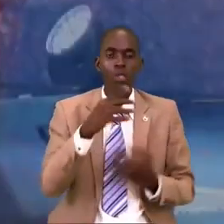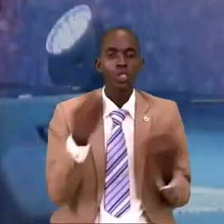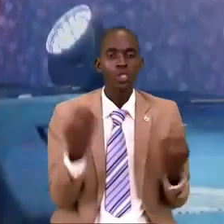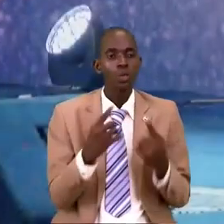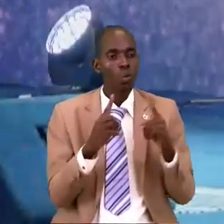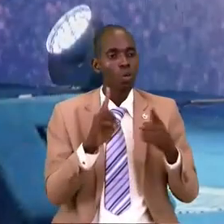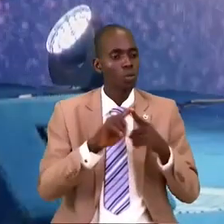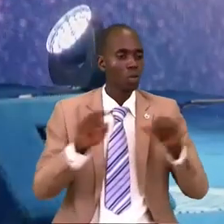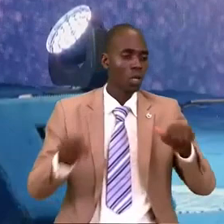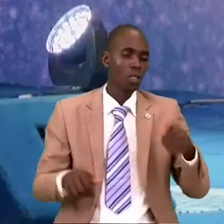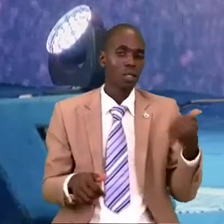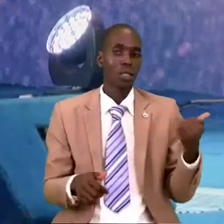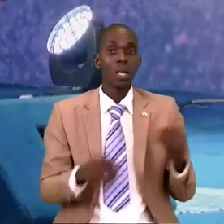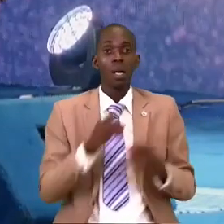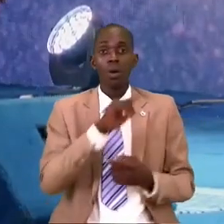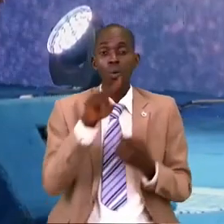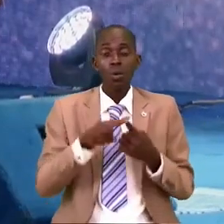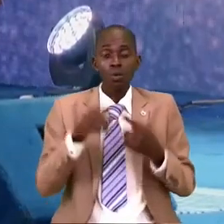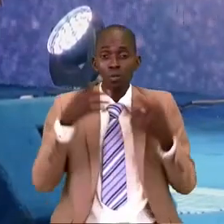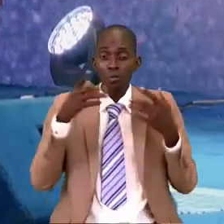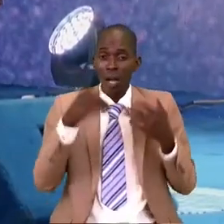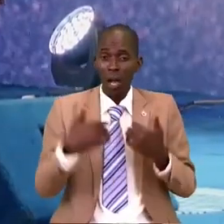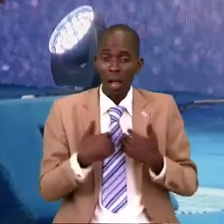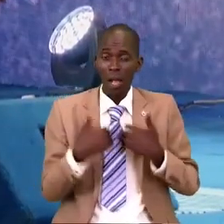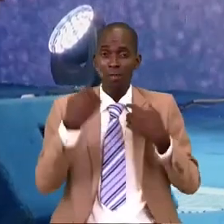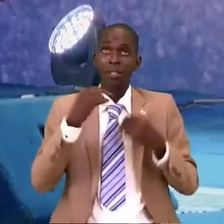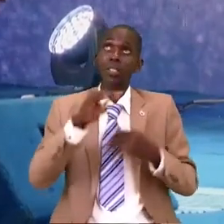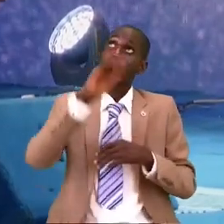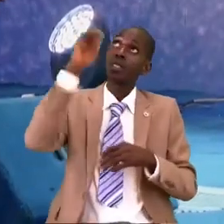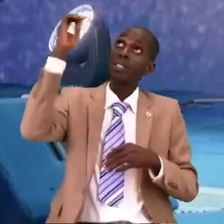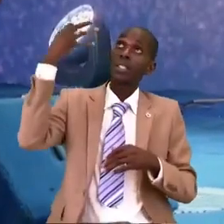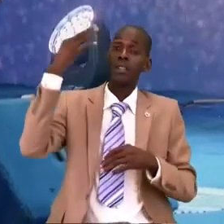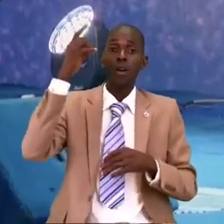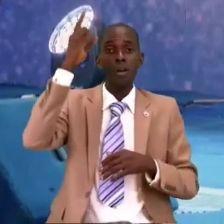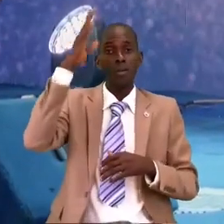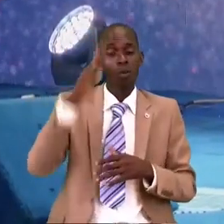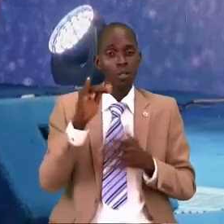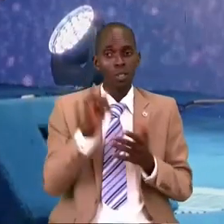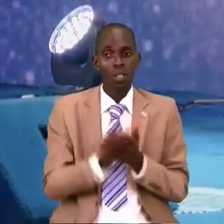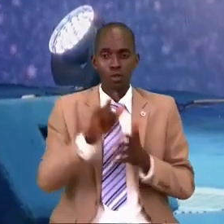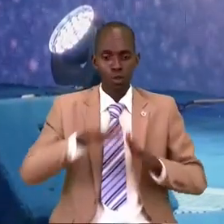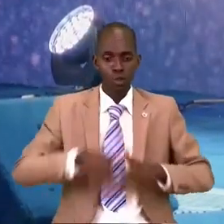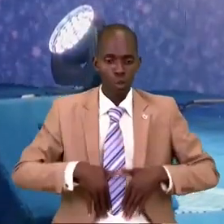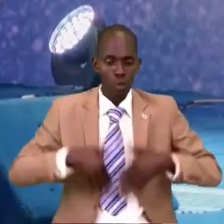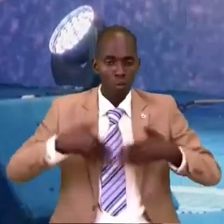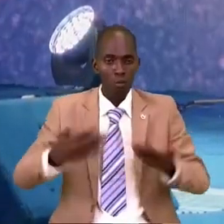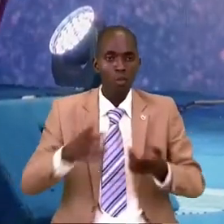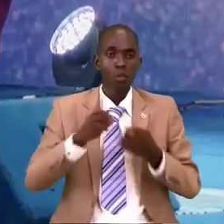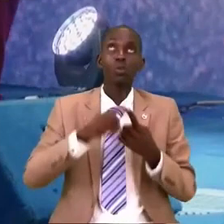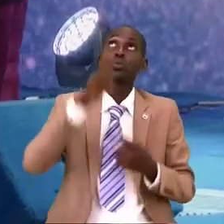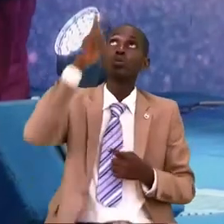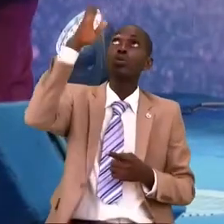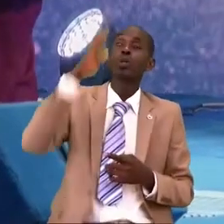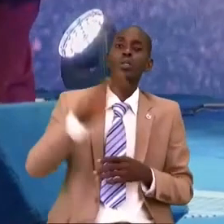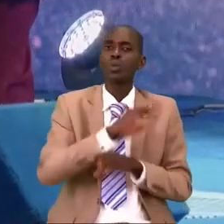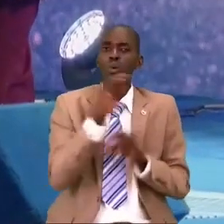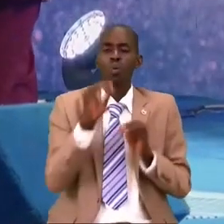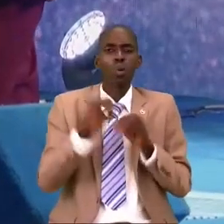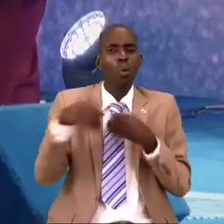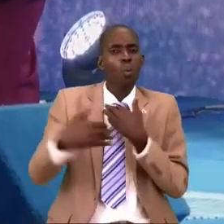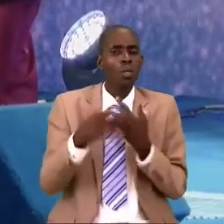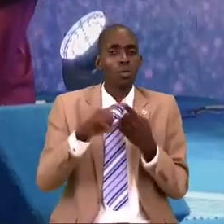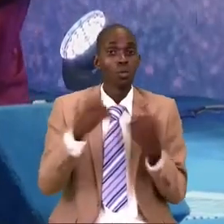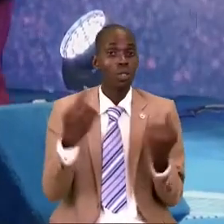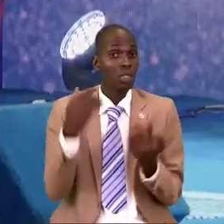not going back to them again, and you confess to man and you are not going to that man or any other man to